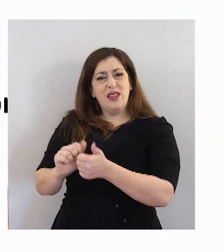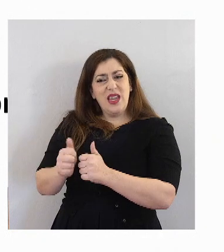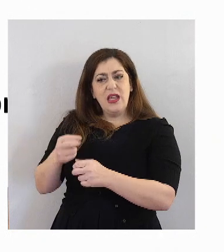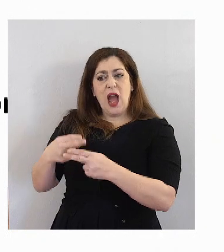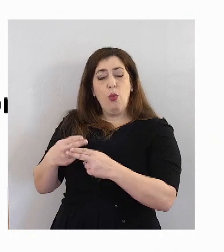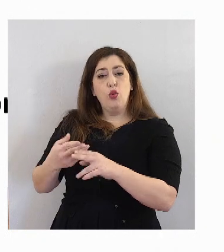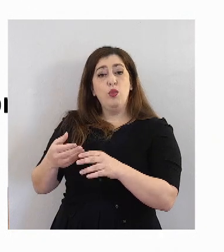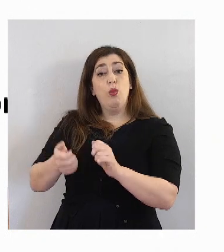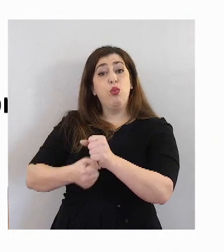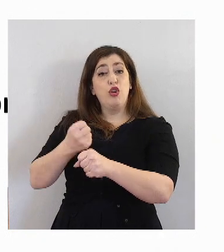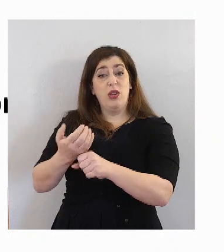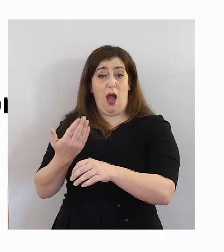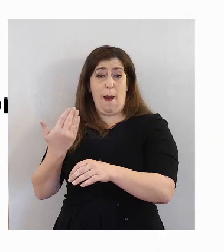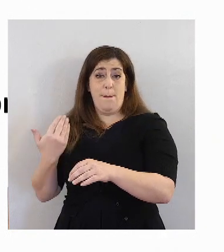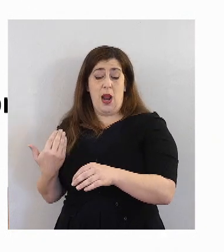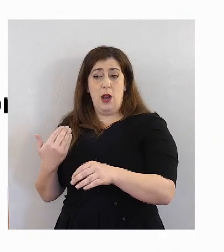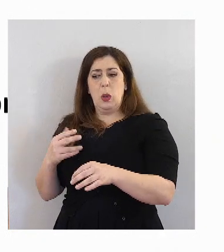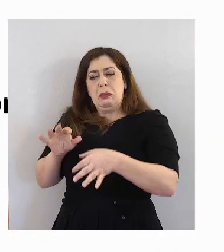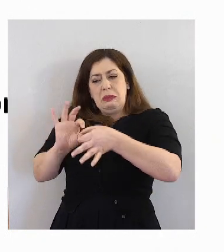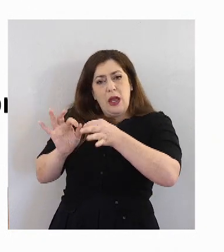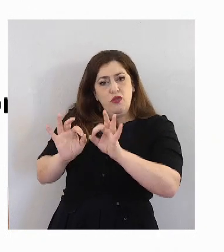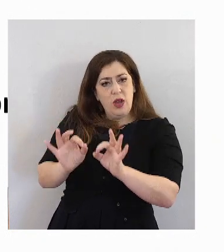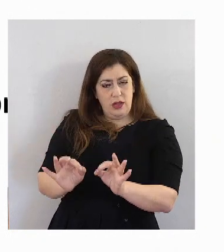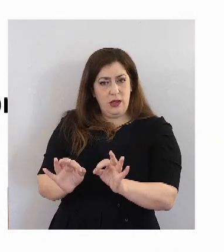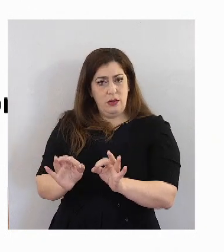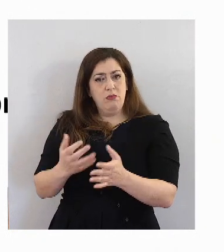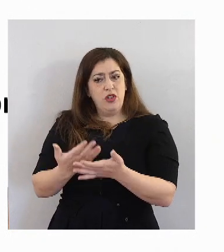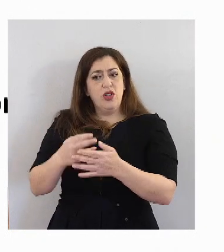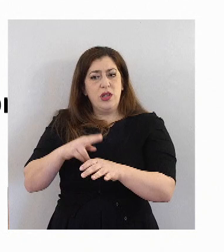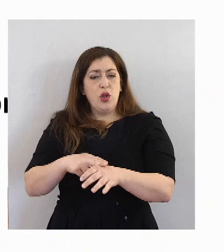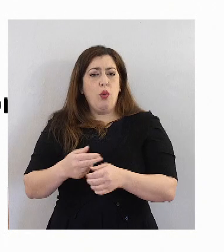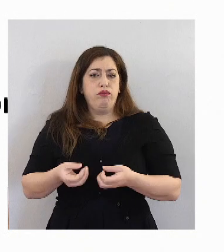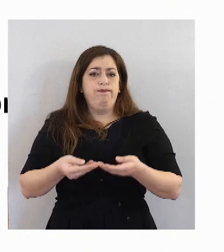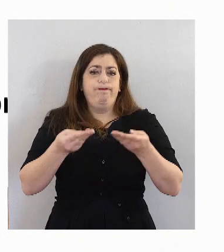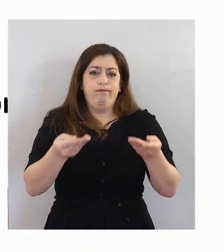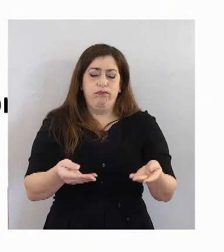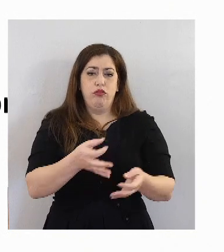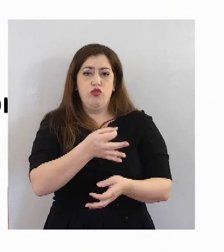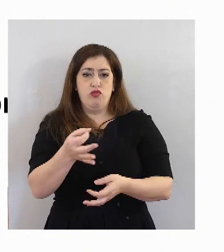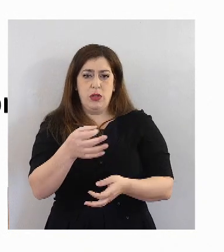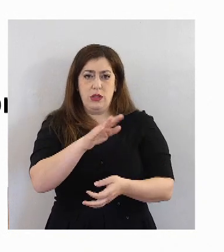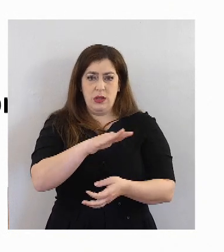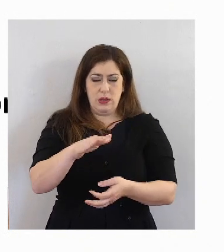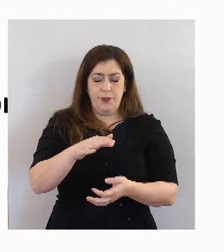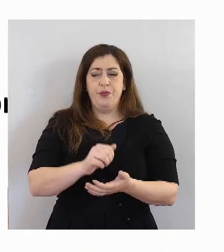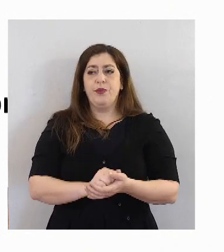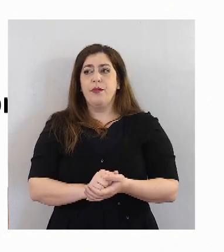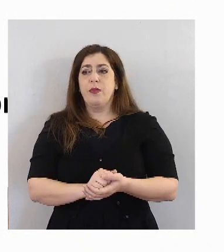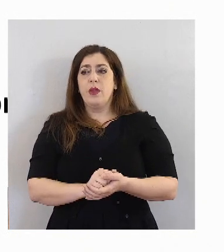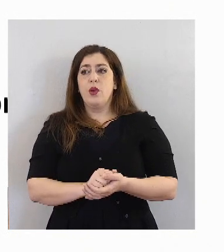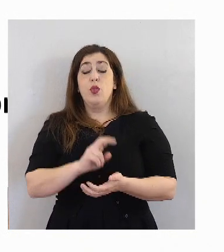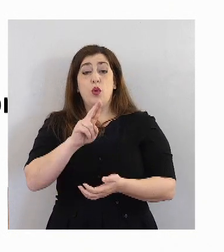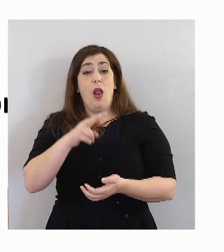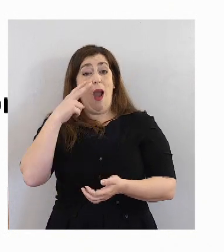booklets. We liaised with the partners in order to identify the training participants. The training